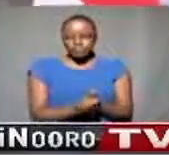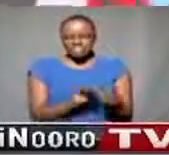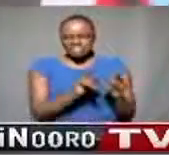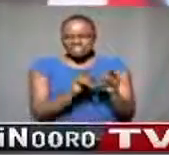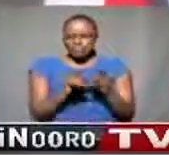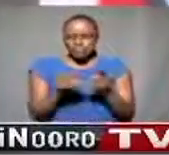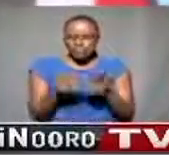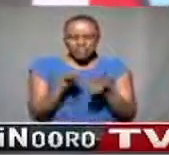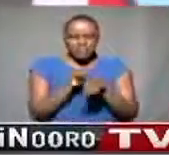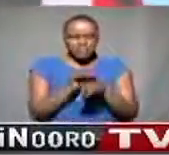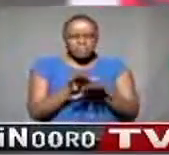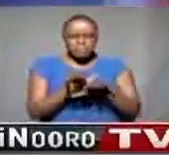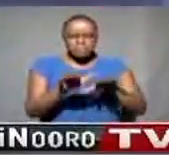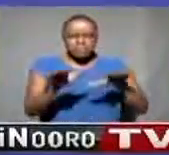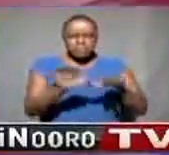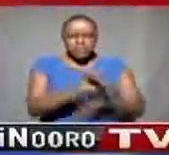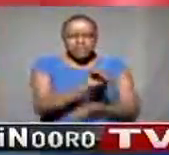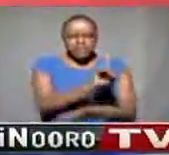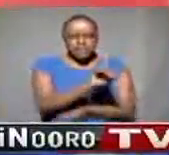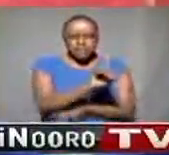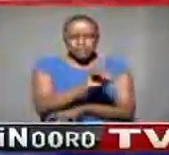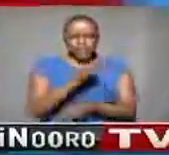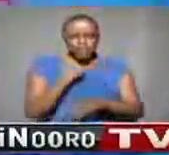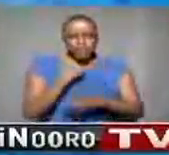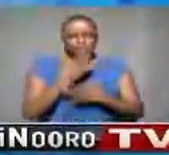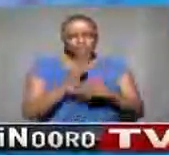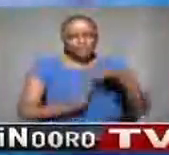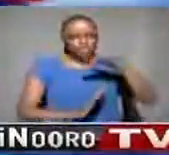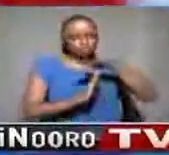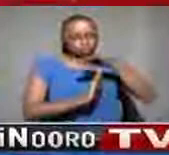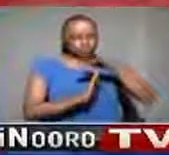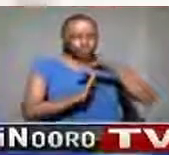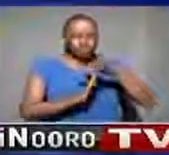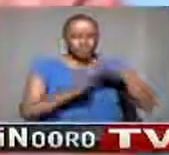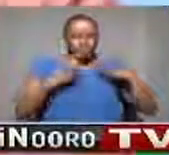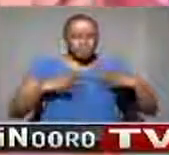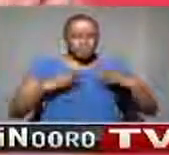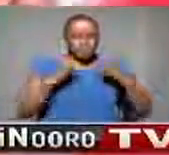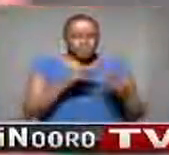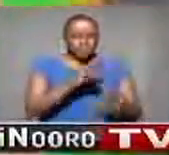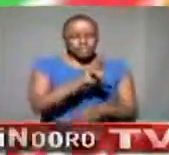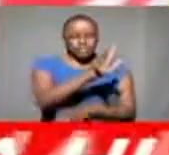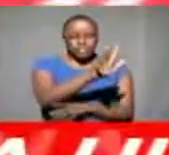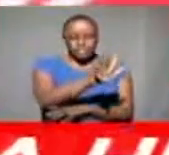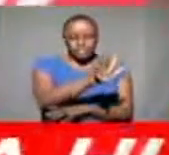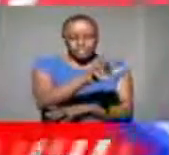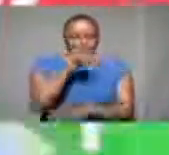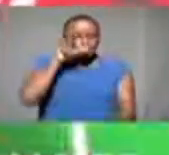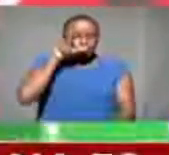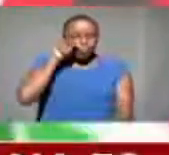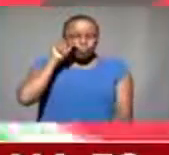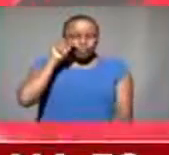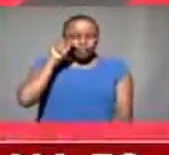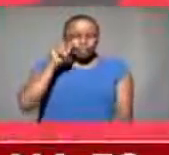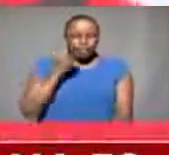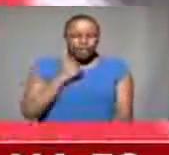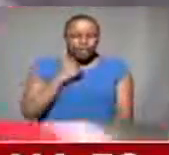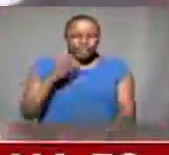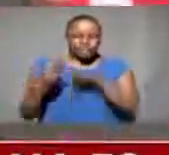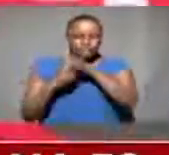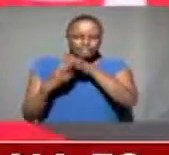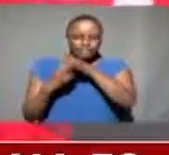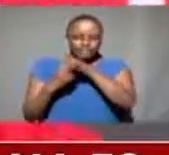In terms of the spread, Nairobi has a higher number this time with 23, Mombasa with